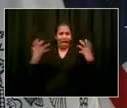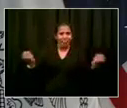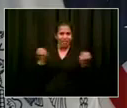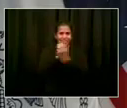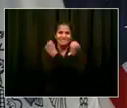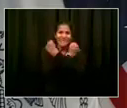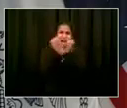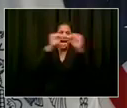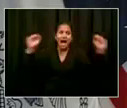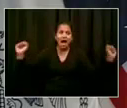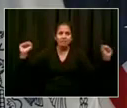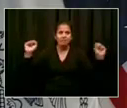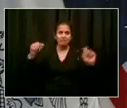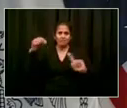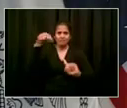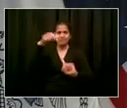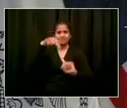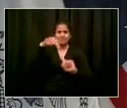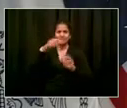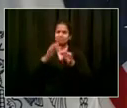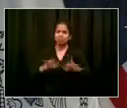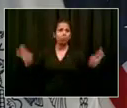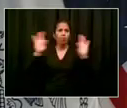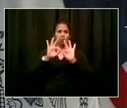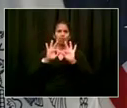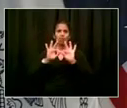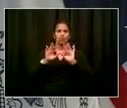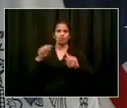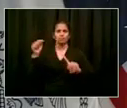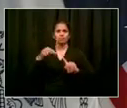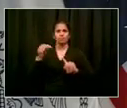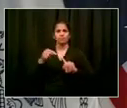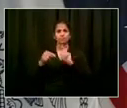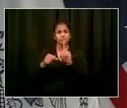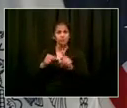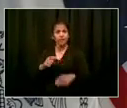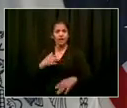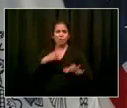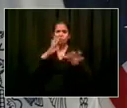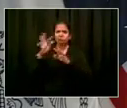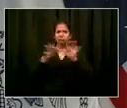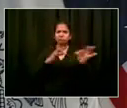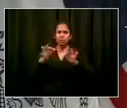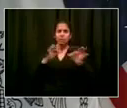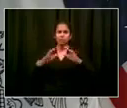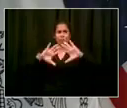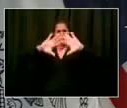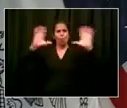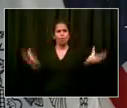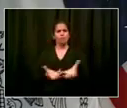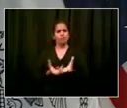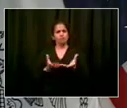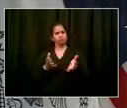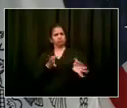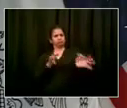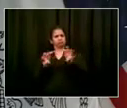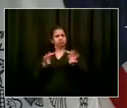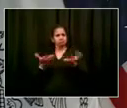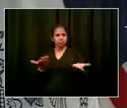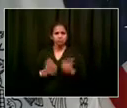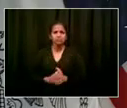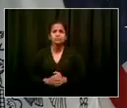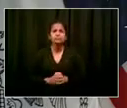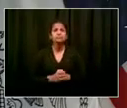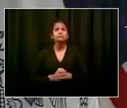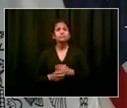experience. I'll talk to you about the overall situation. We had good conversations with the state. I will be very clear,